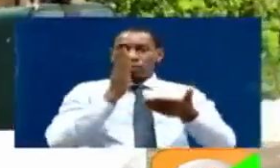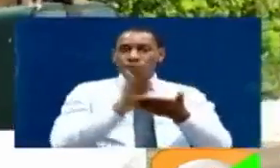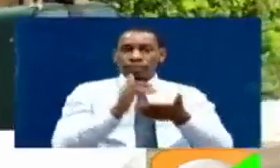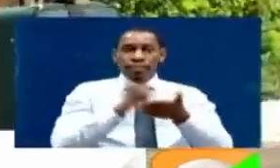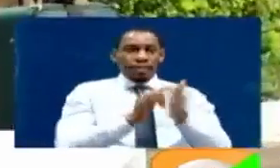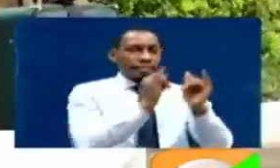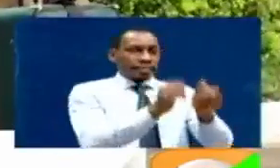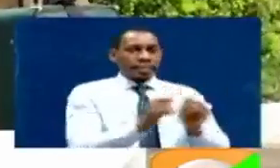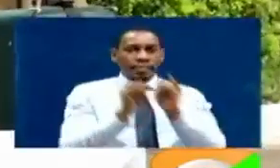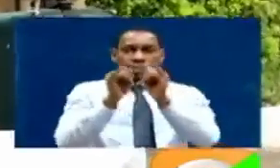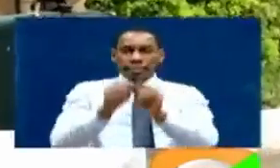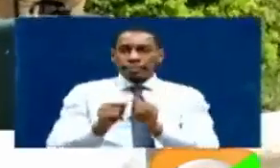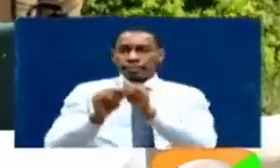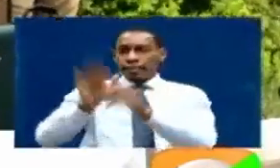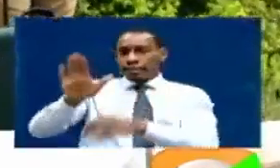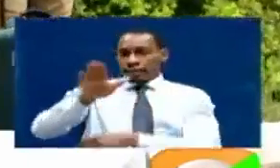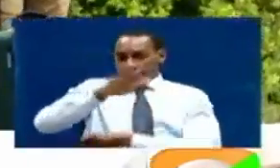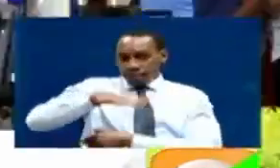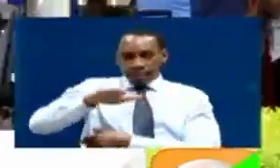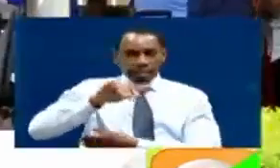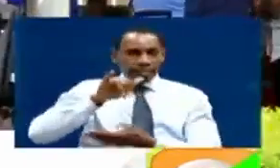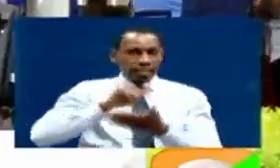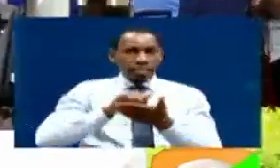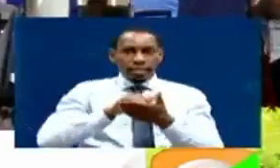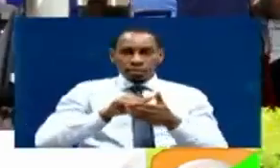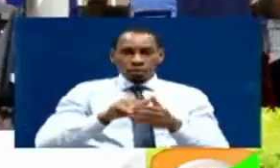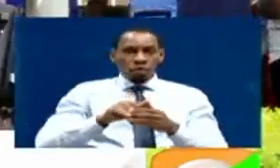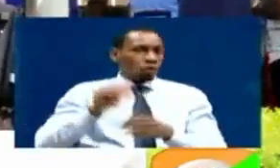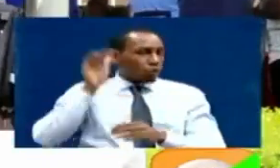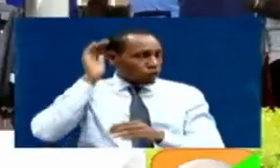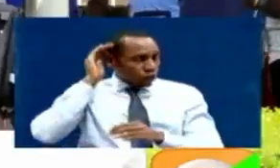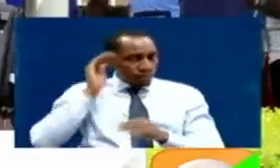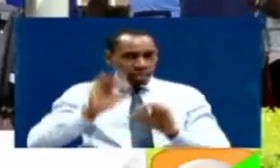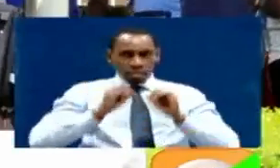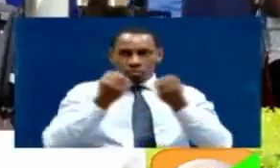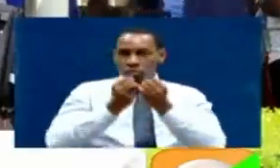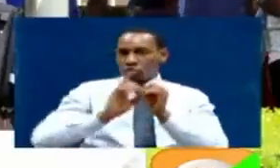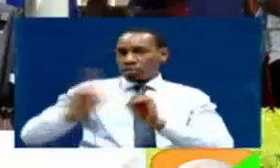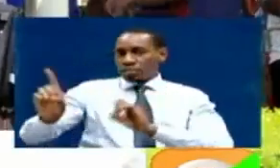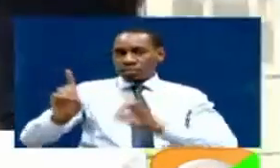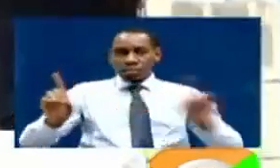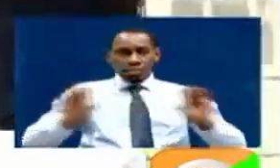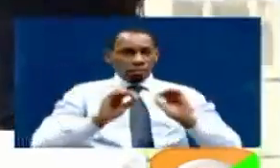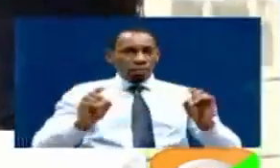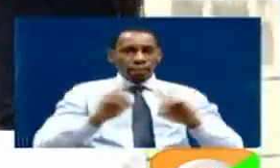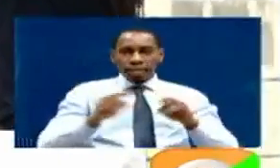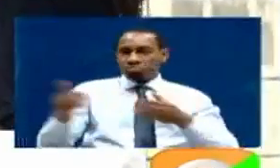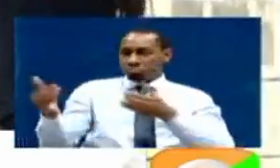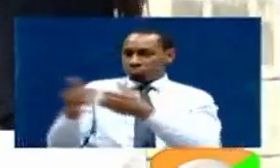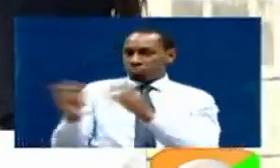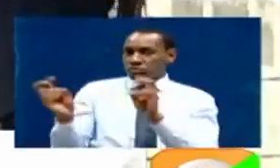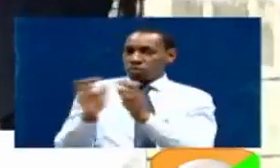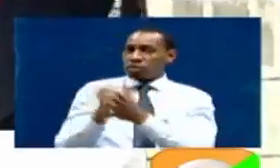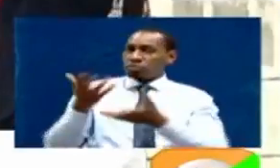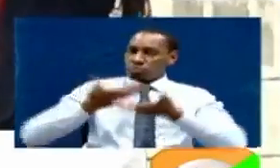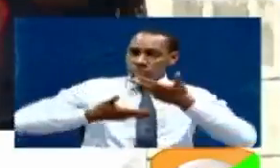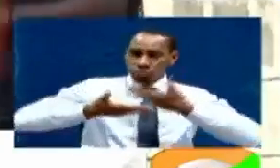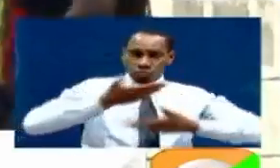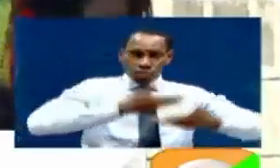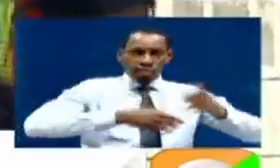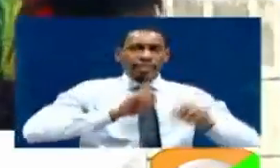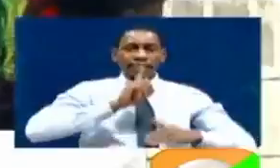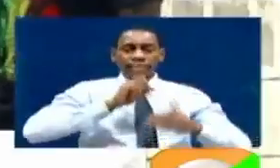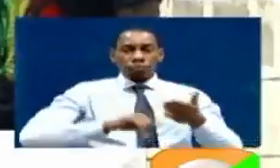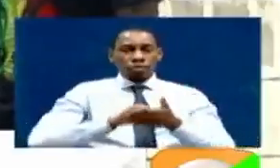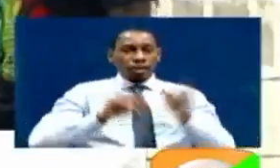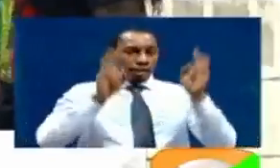the individuals held at the 5 facilities did not maintain optimal social distance and instead had close contact and interactions. He